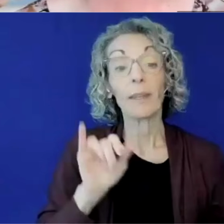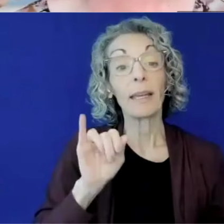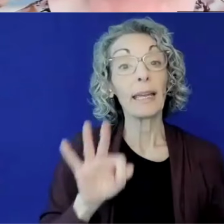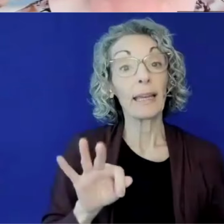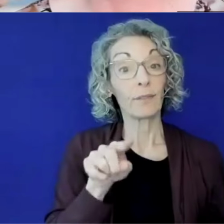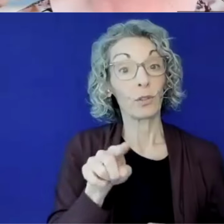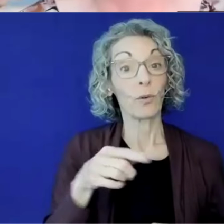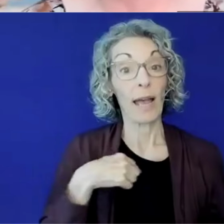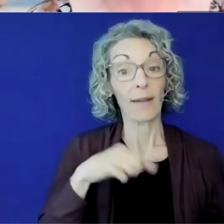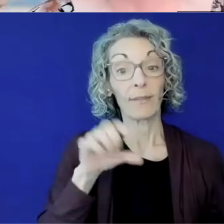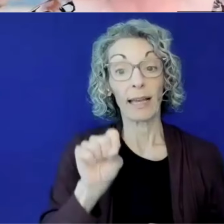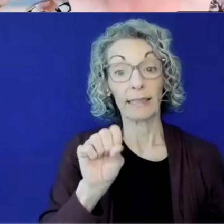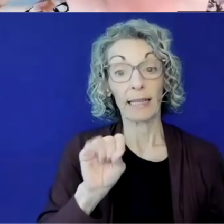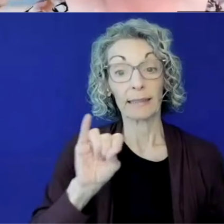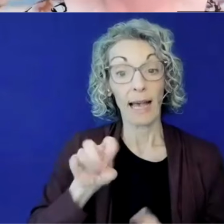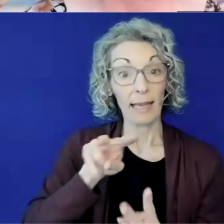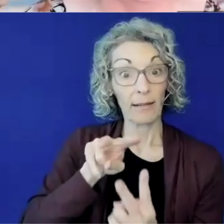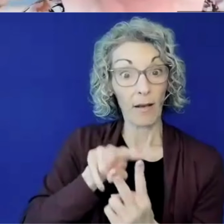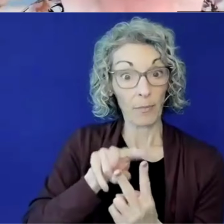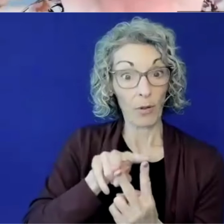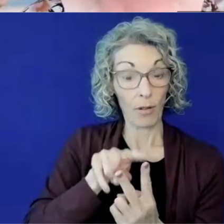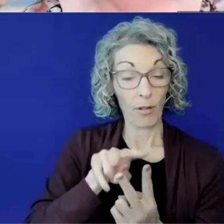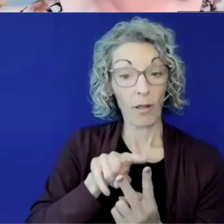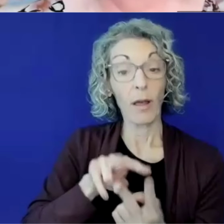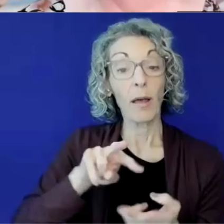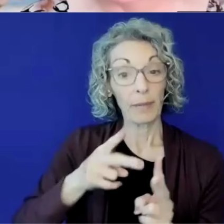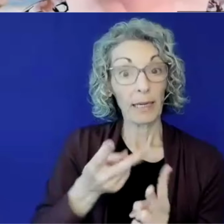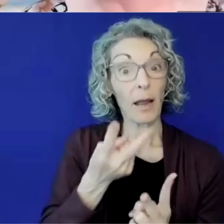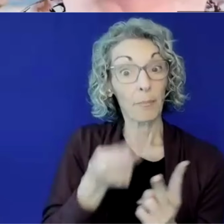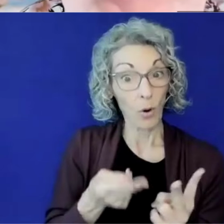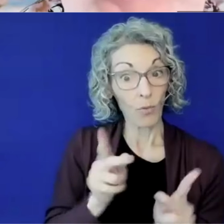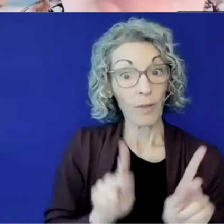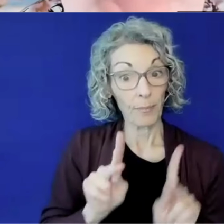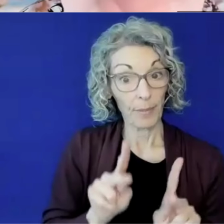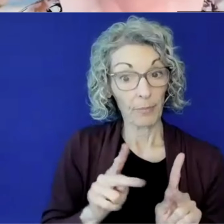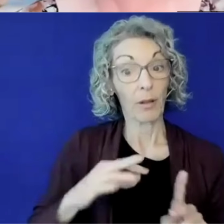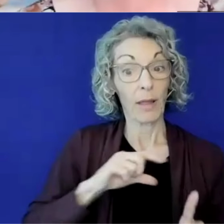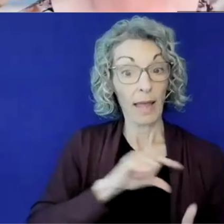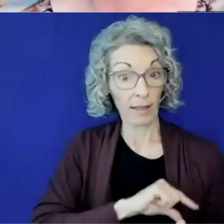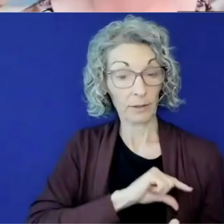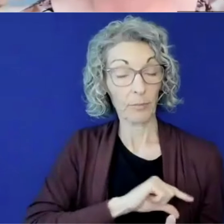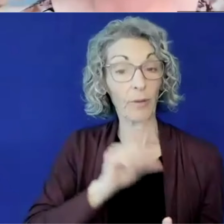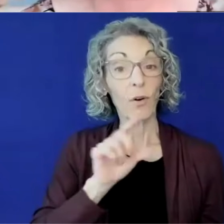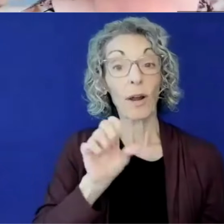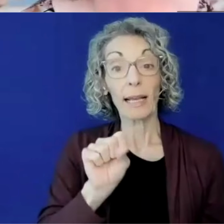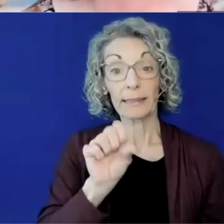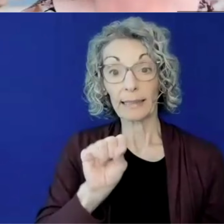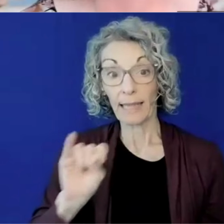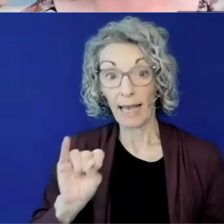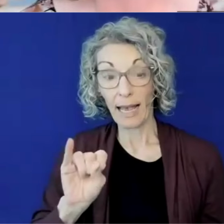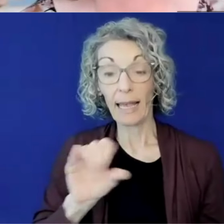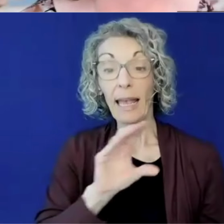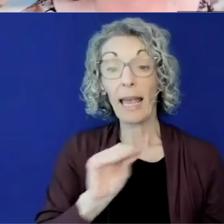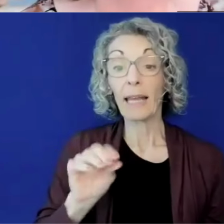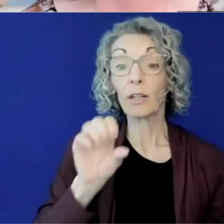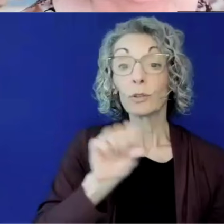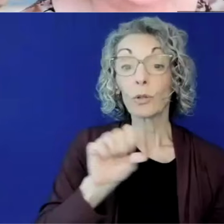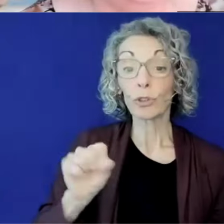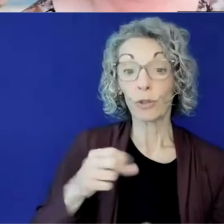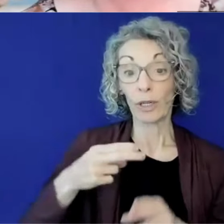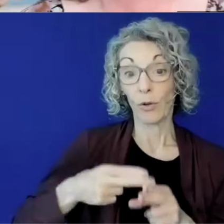an SSI couple, meaning that you're both eligible for SSI and Social Security considers you to